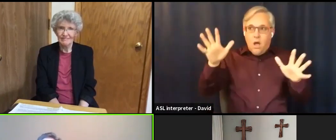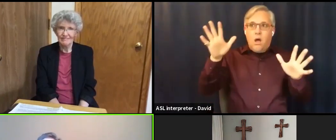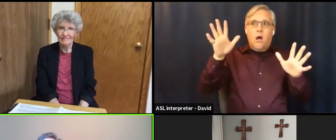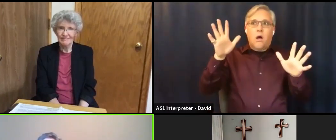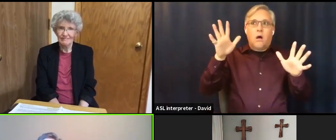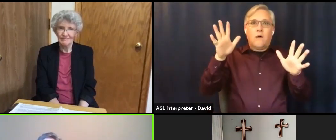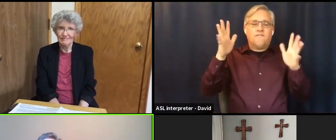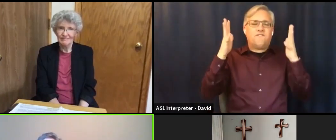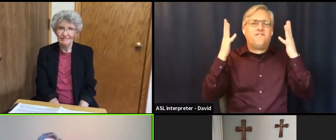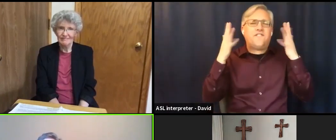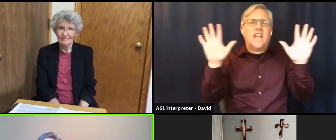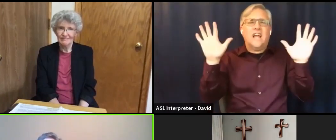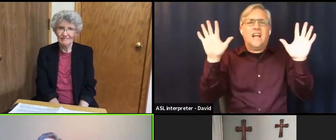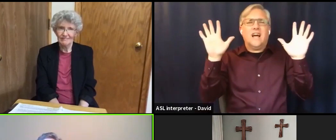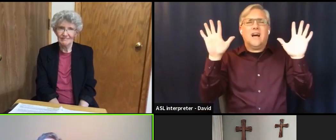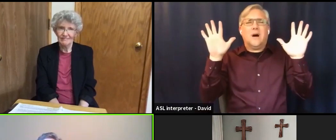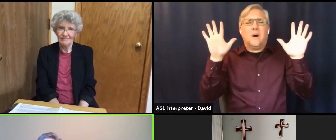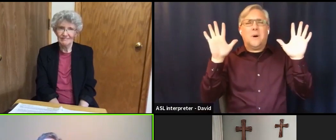overwhelmed with grief.